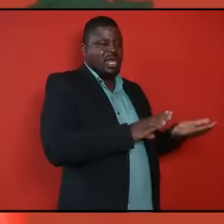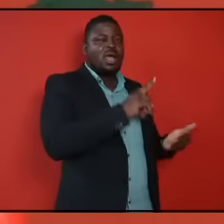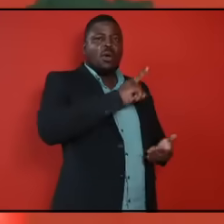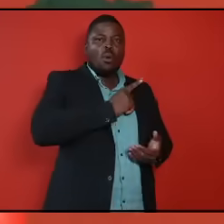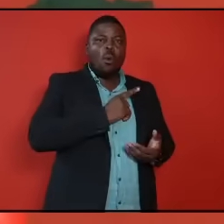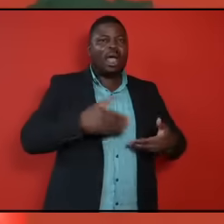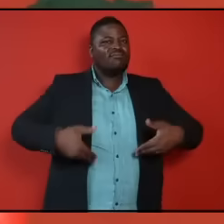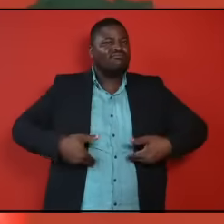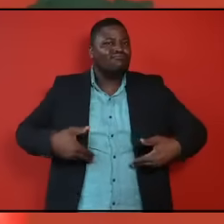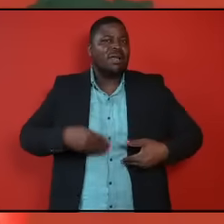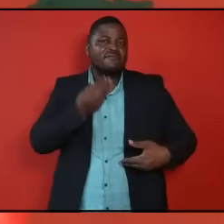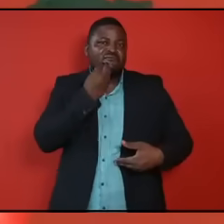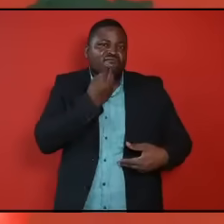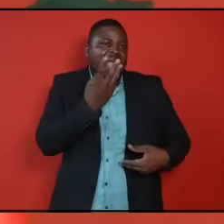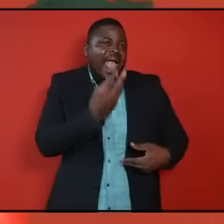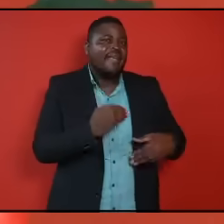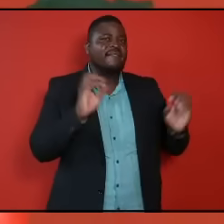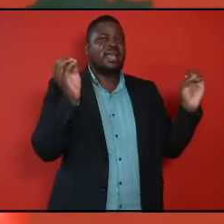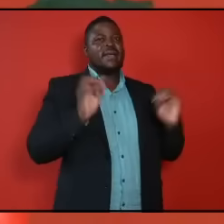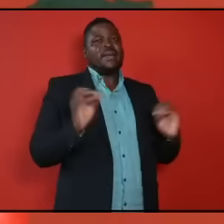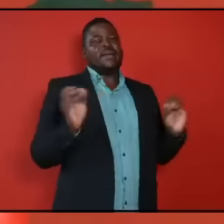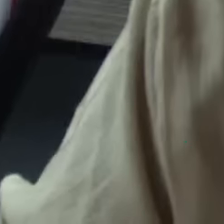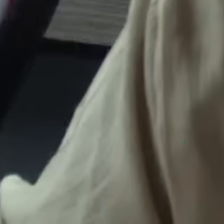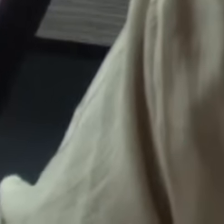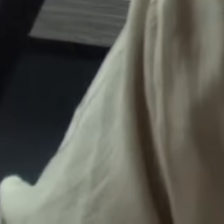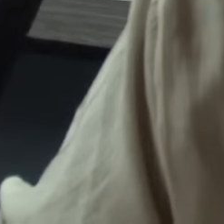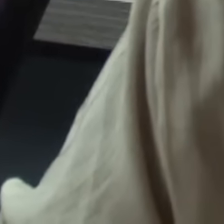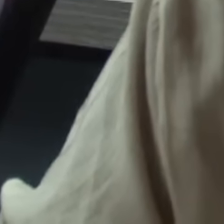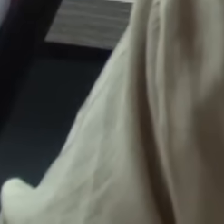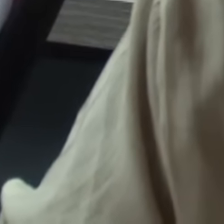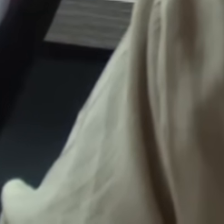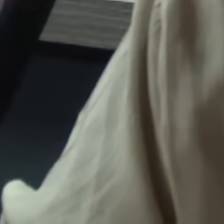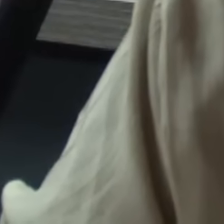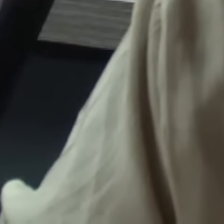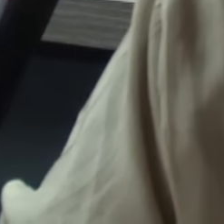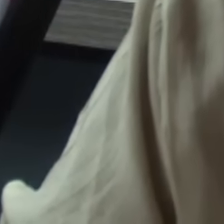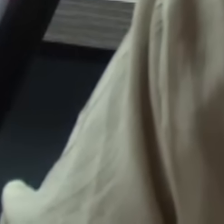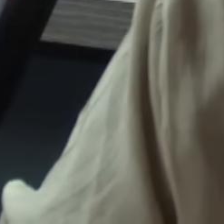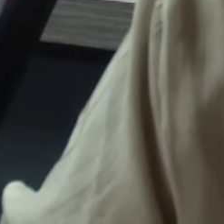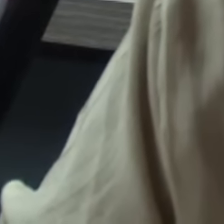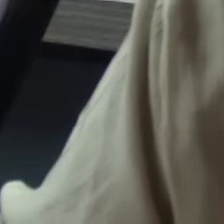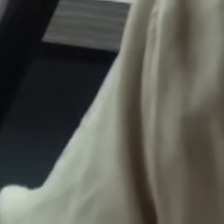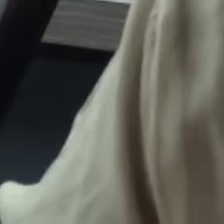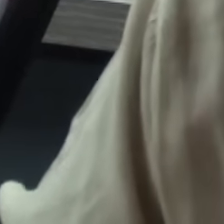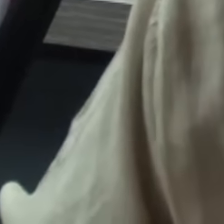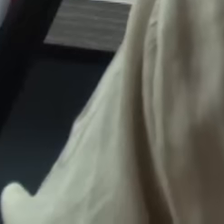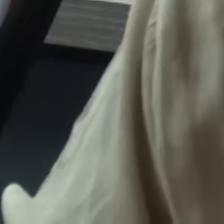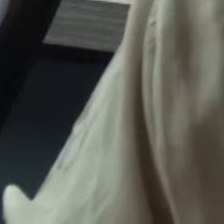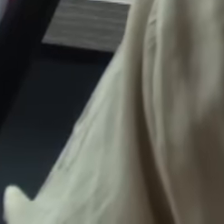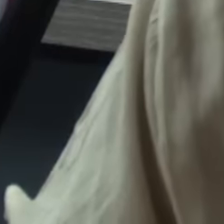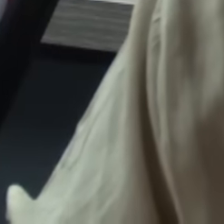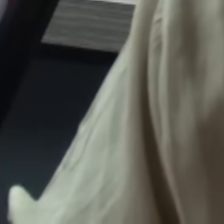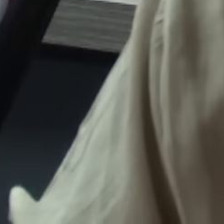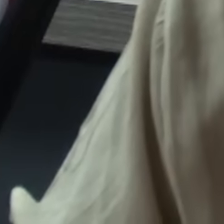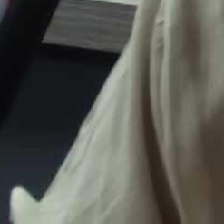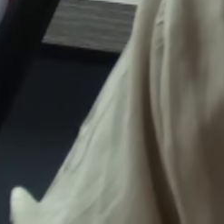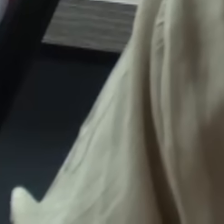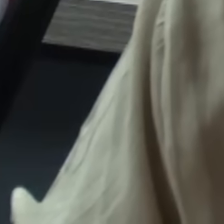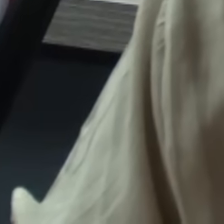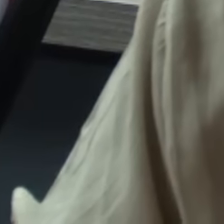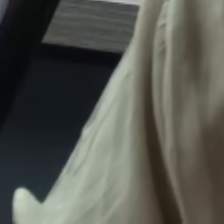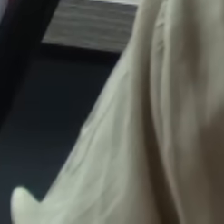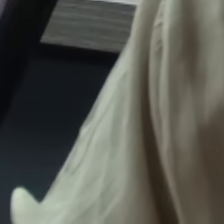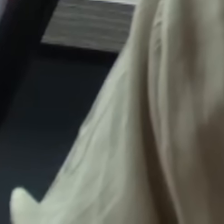national shame and a direct indictment of a state that has abandoned its responsibility to protect the most